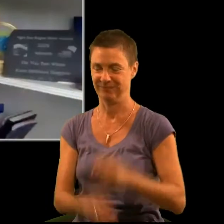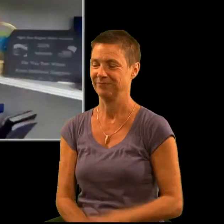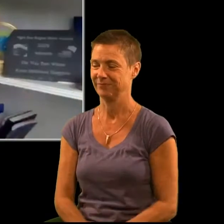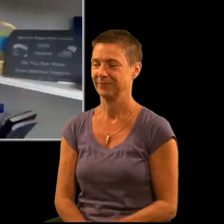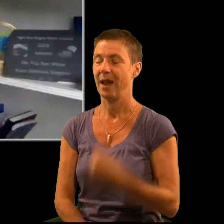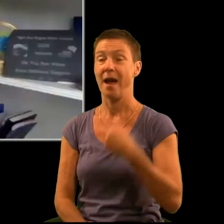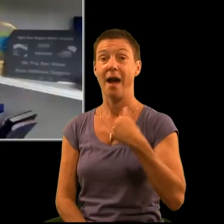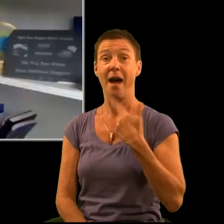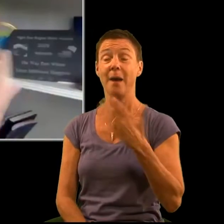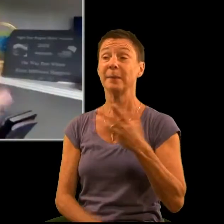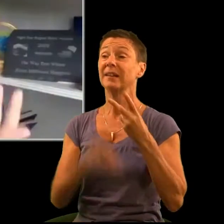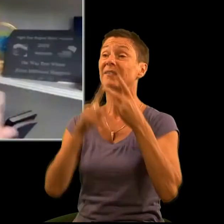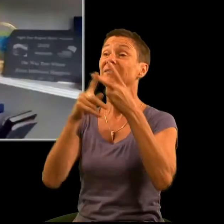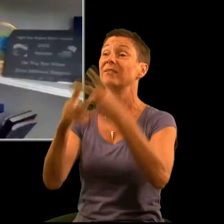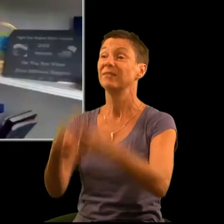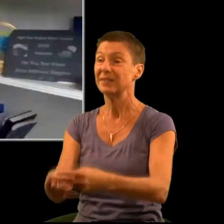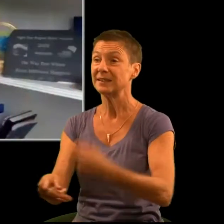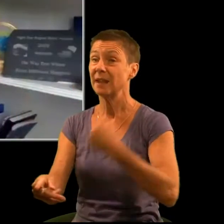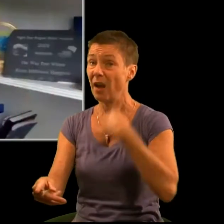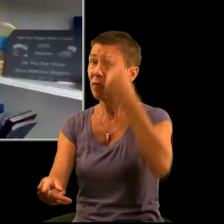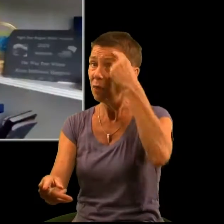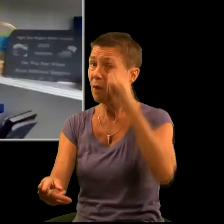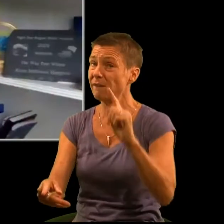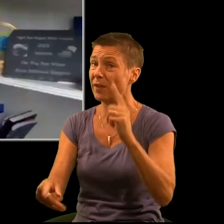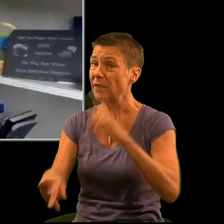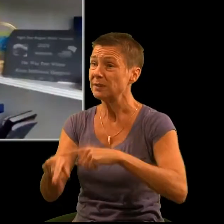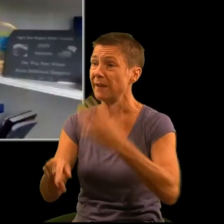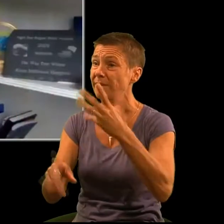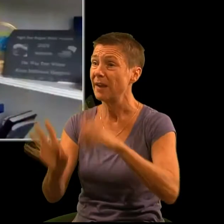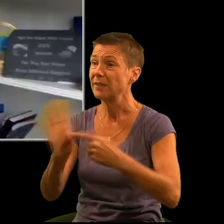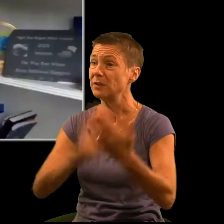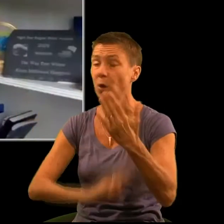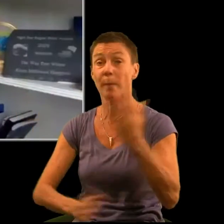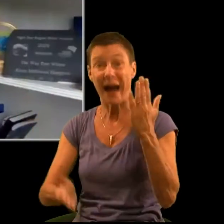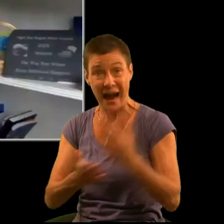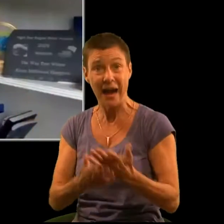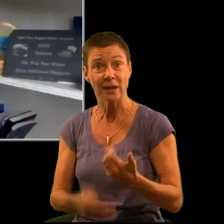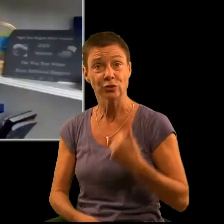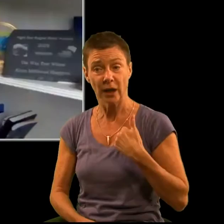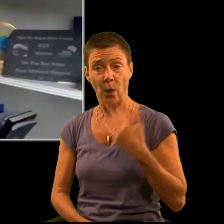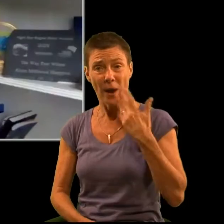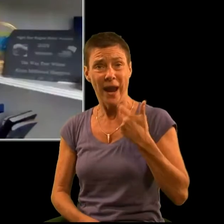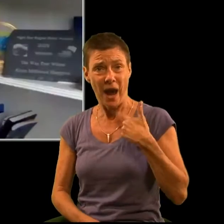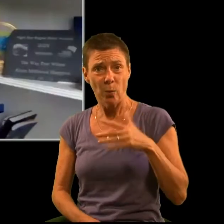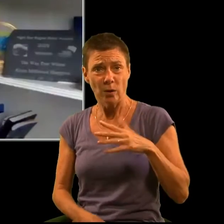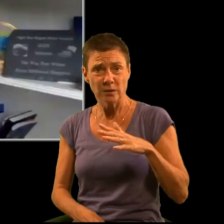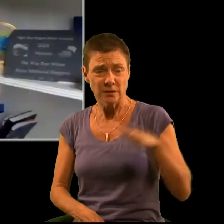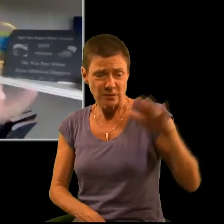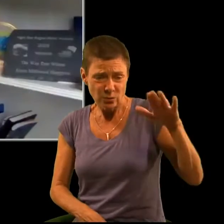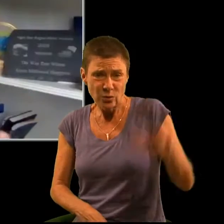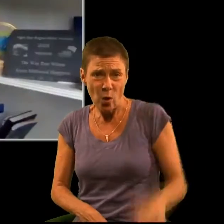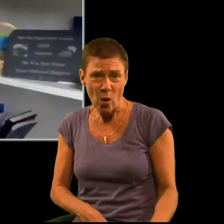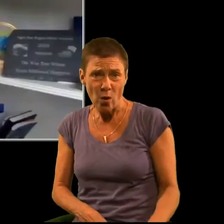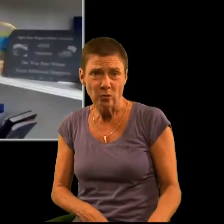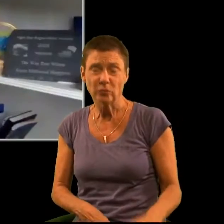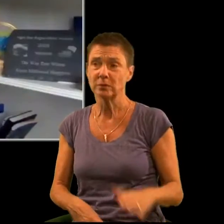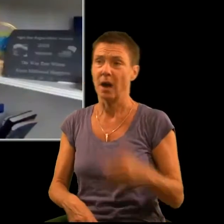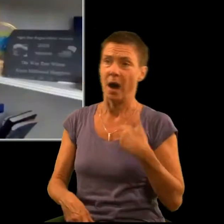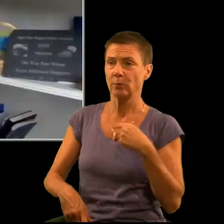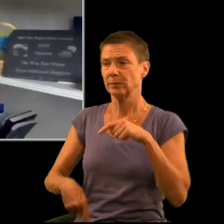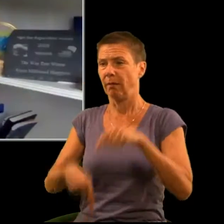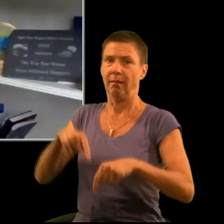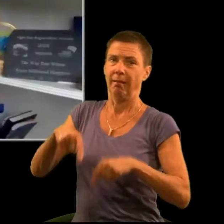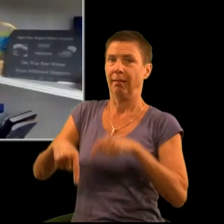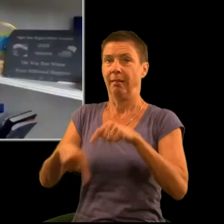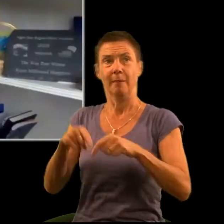with my parents-in-law and my husband. But actually, I took my first steps in the Piazza del Campo, another thing that I